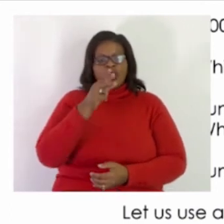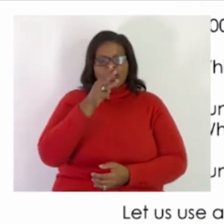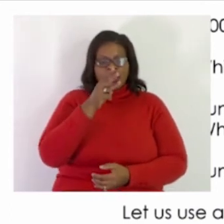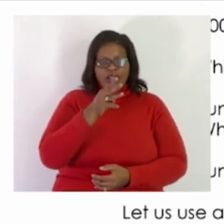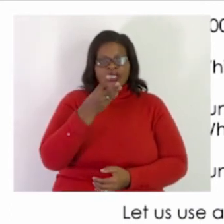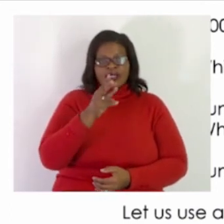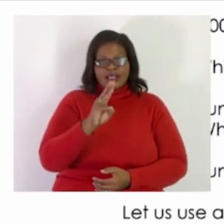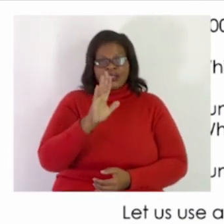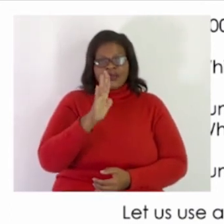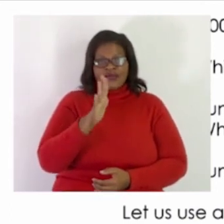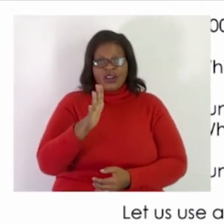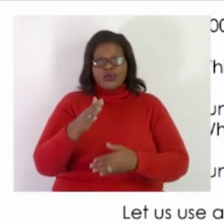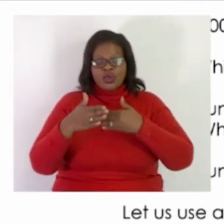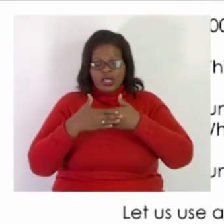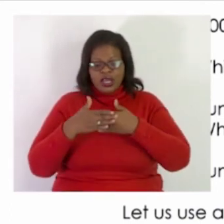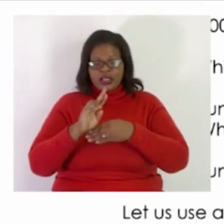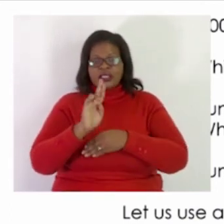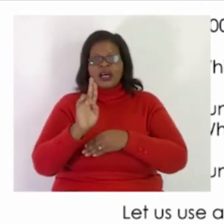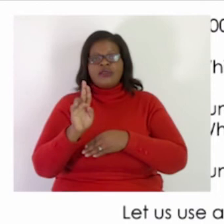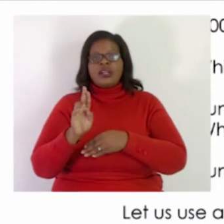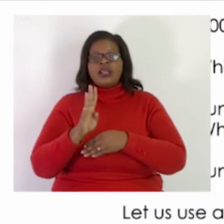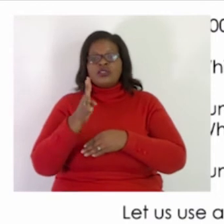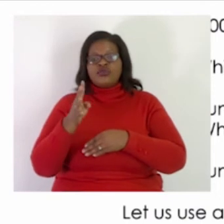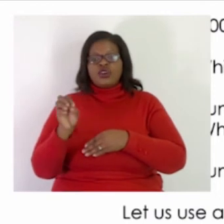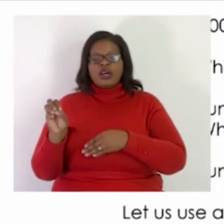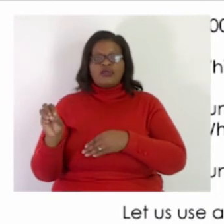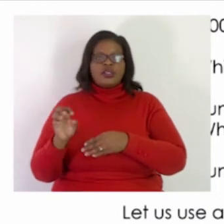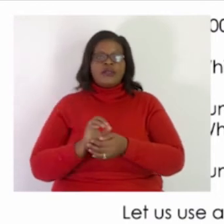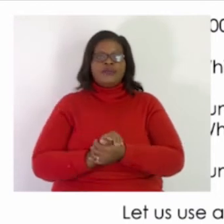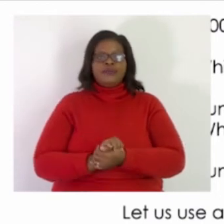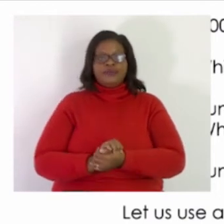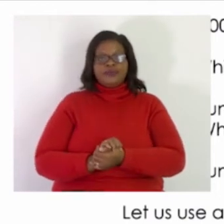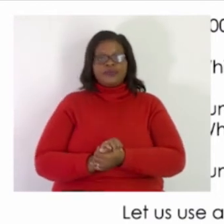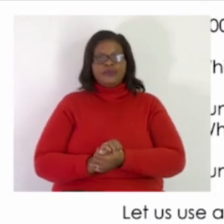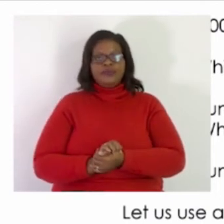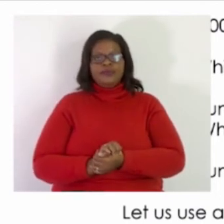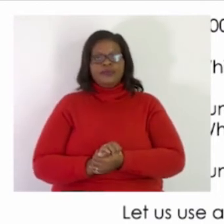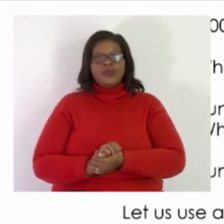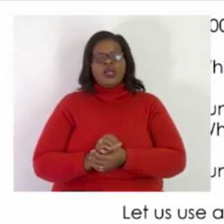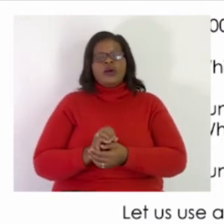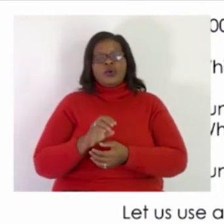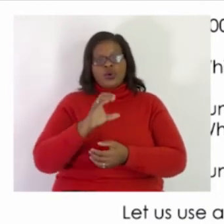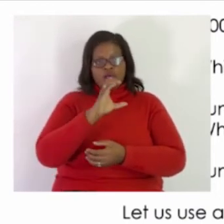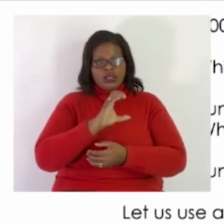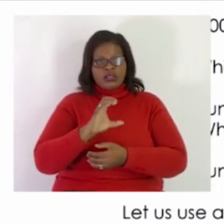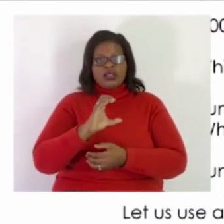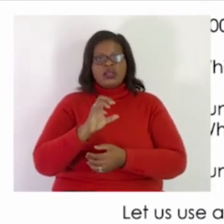365 rounded off to the nearest 100 will be 400. And when we look at C, C will